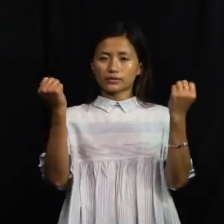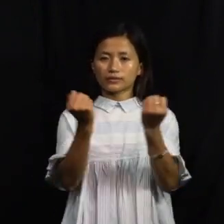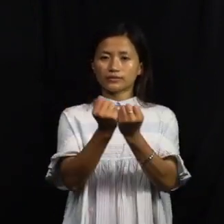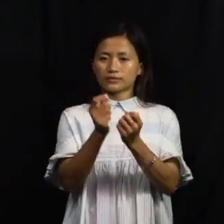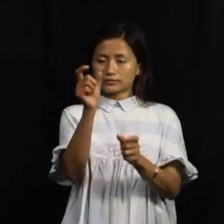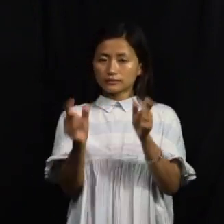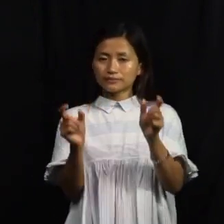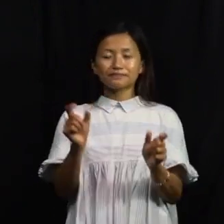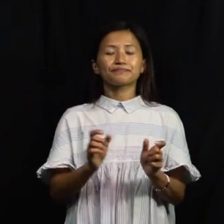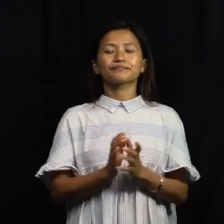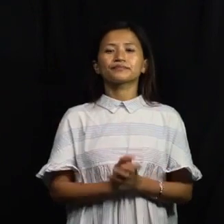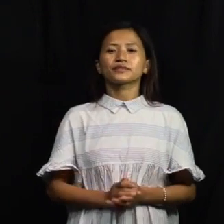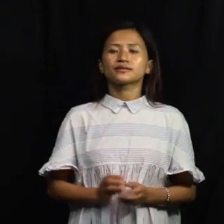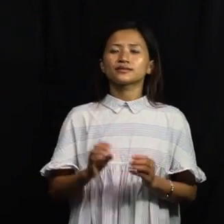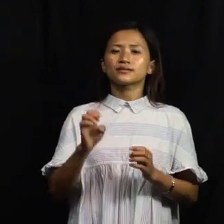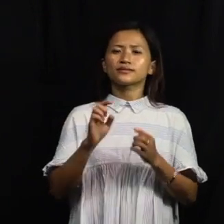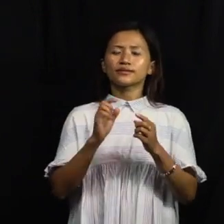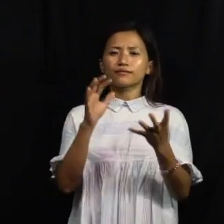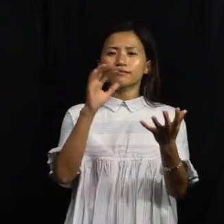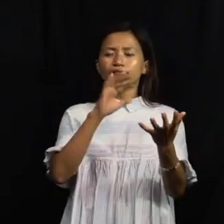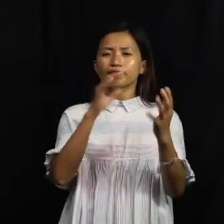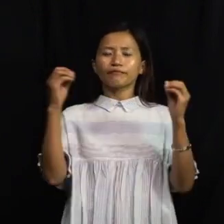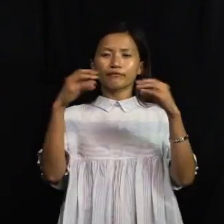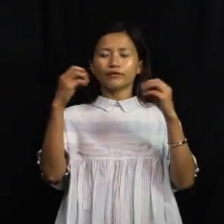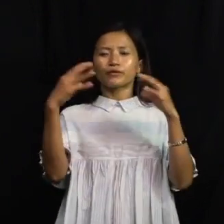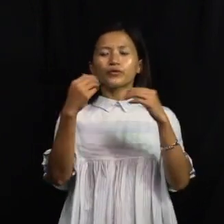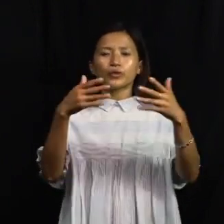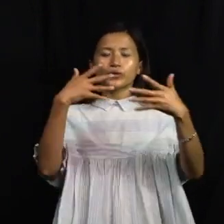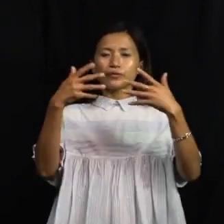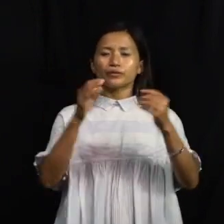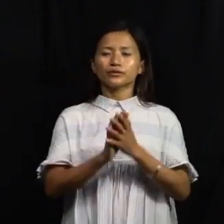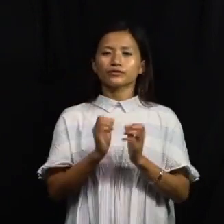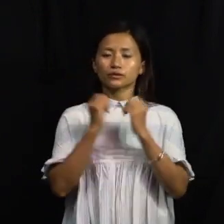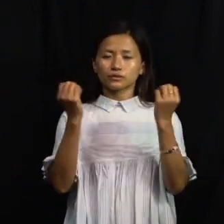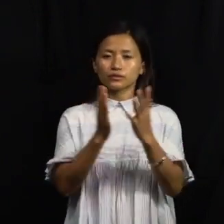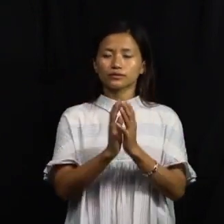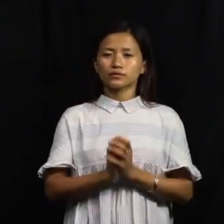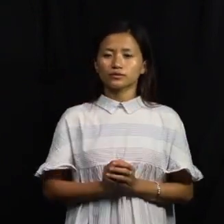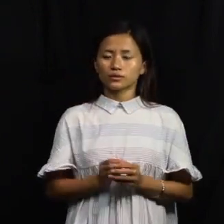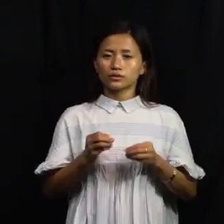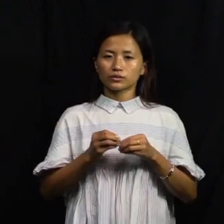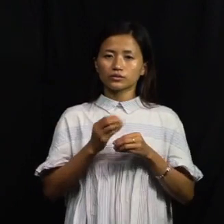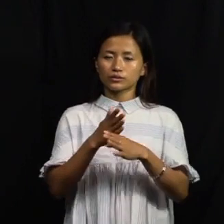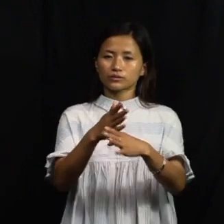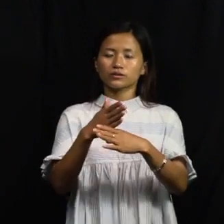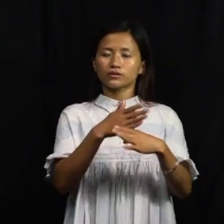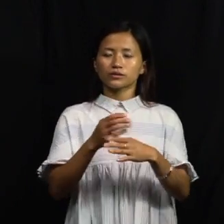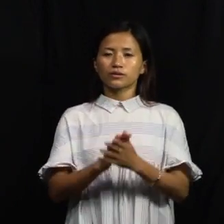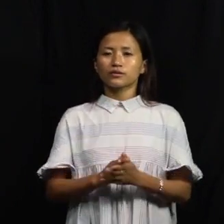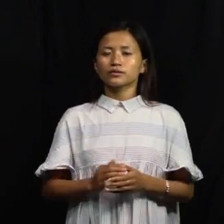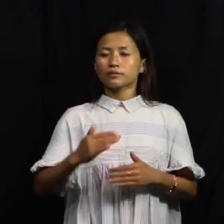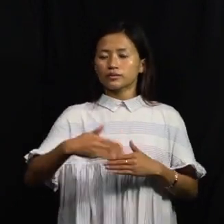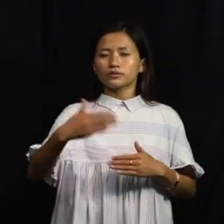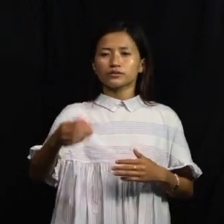So society is the environment around us, right? So society also equally contributes to the process